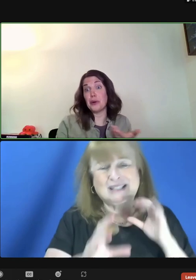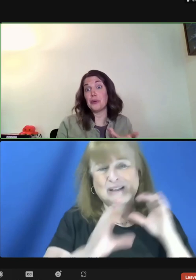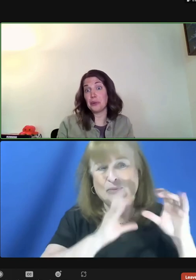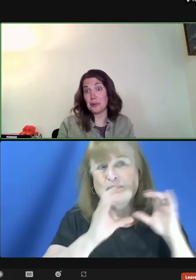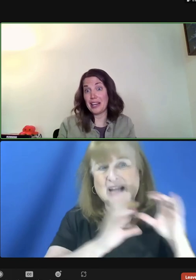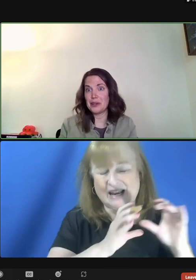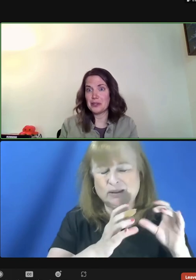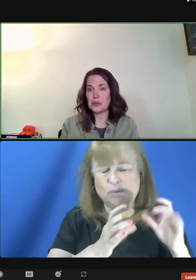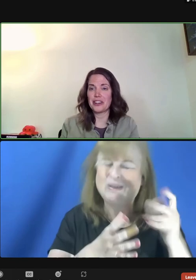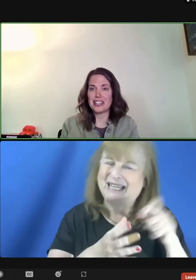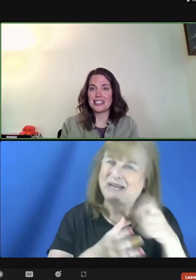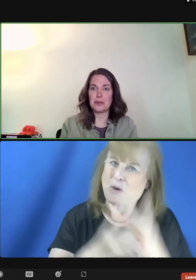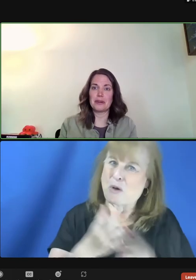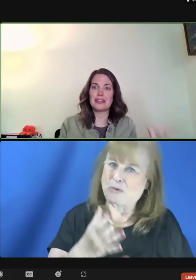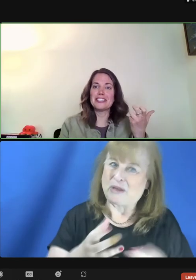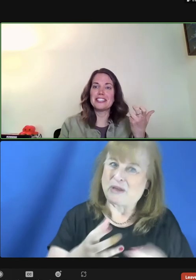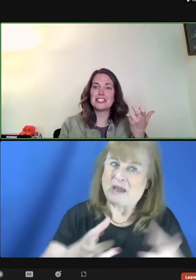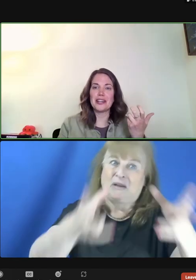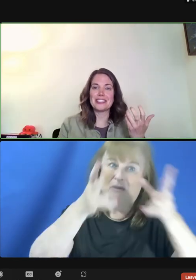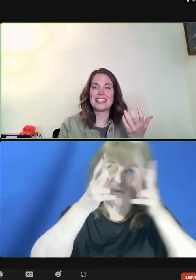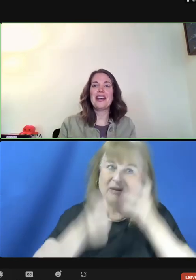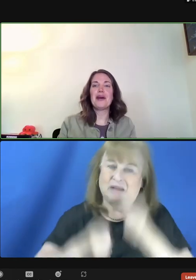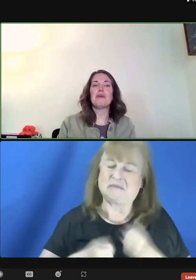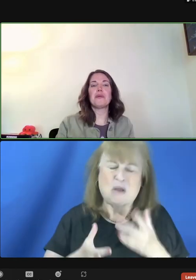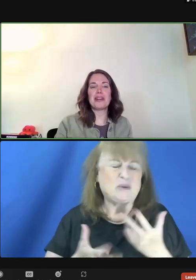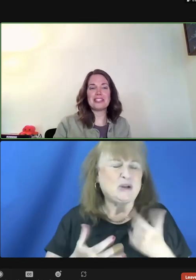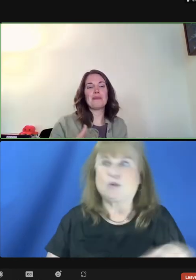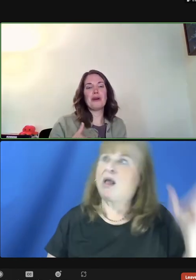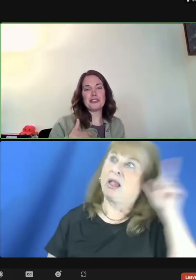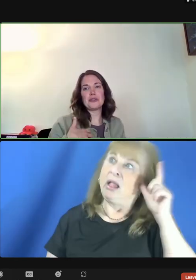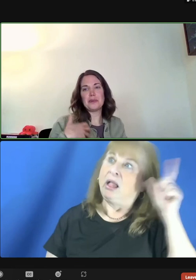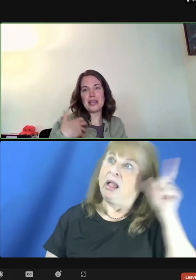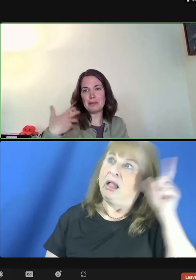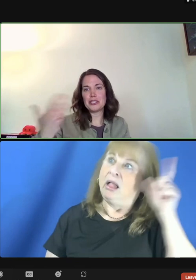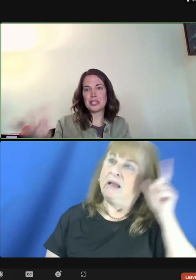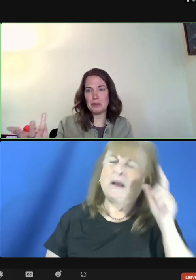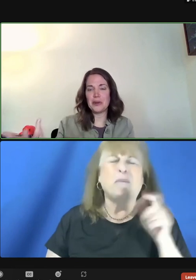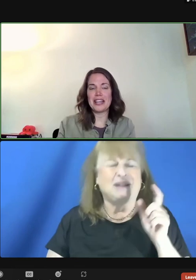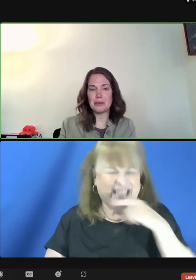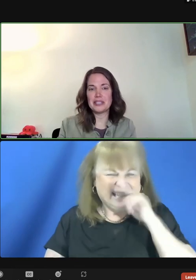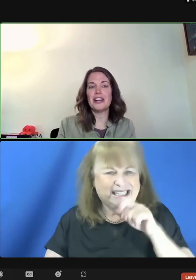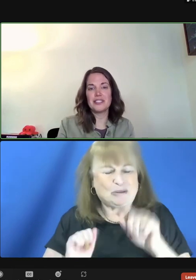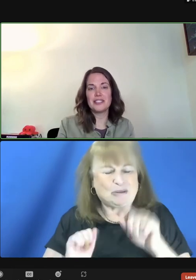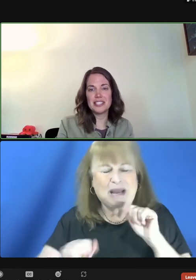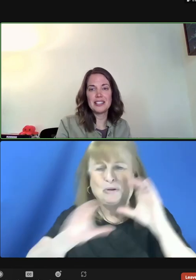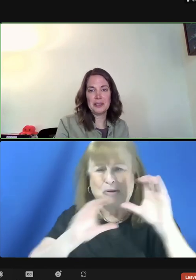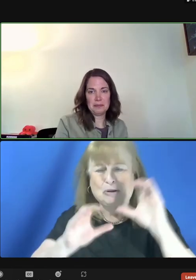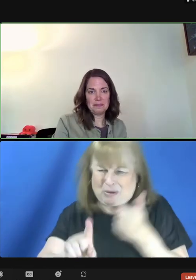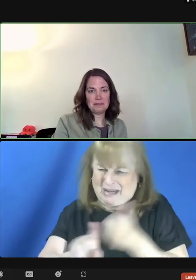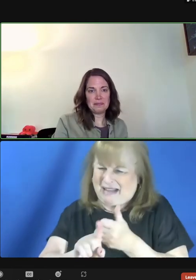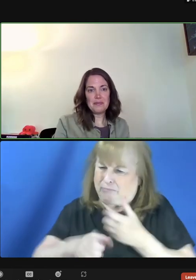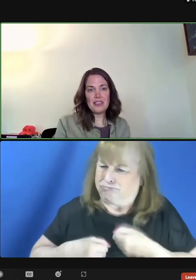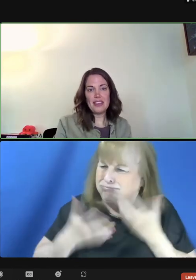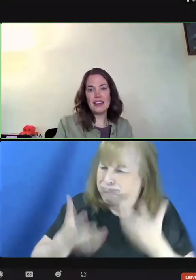communicate, because we want both, right? We don't just want our kids to be able to listen to us, but we want them also to be able to communicate